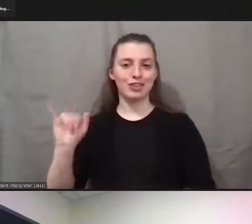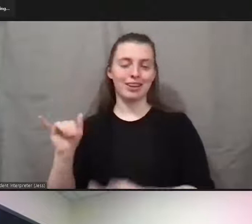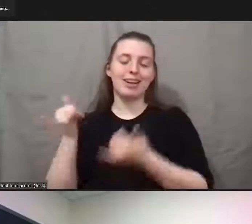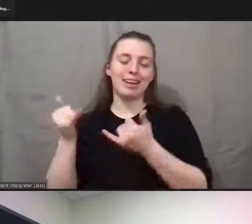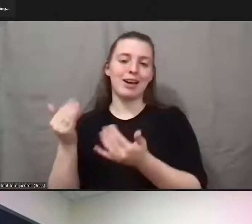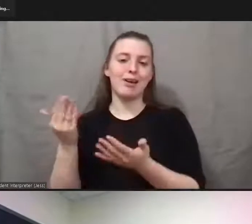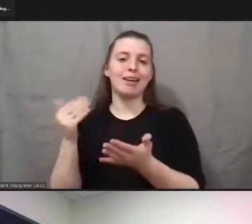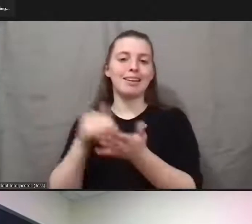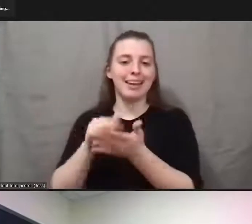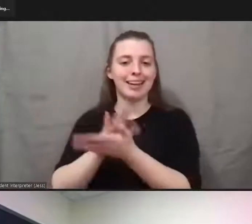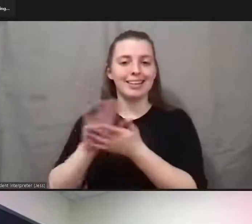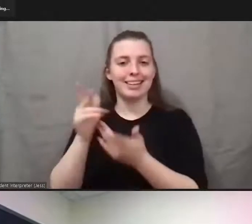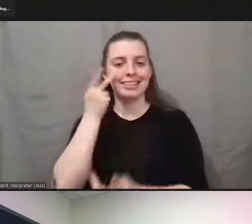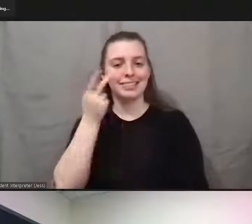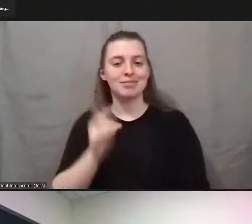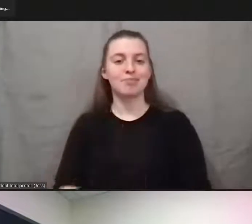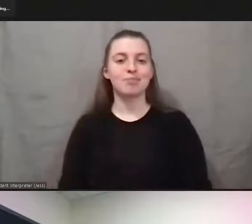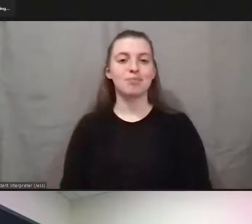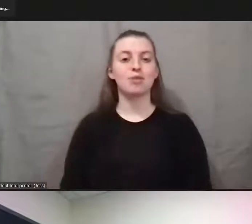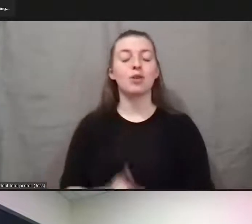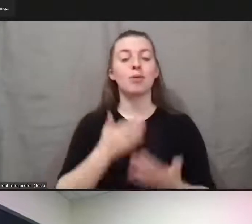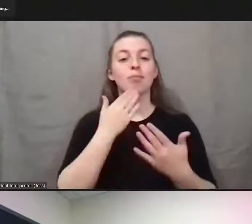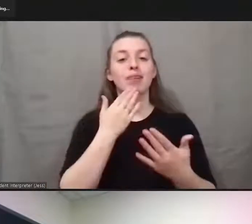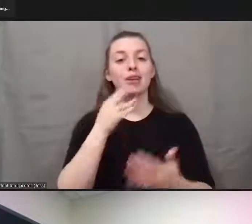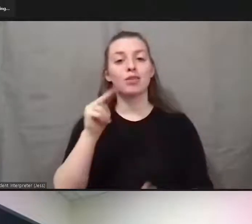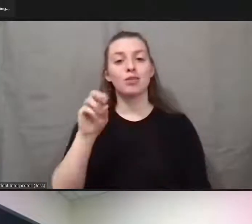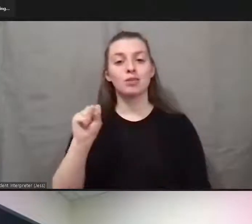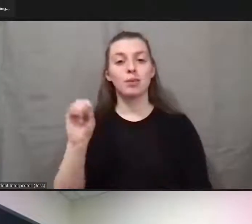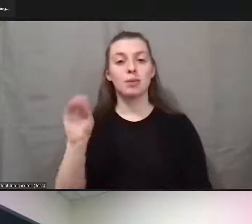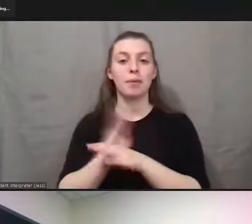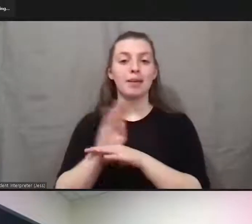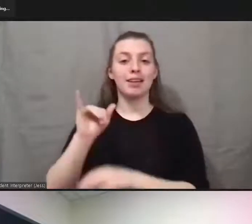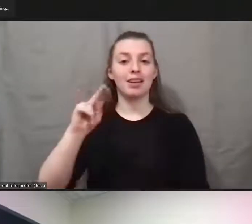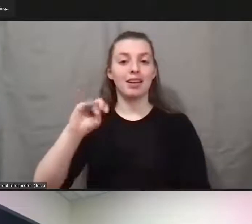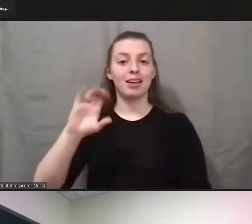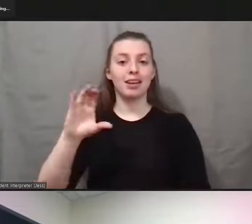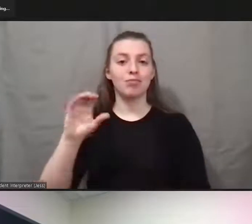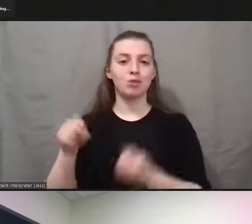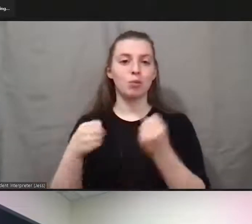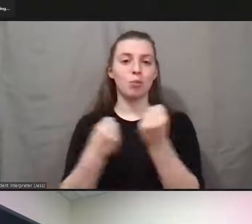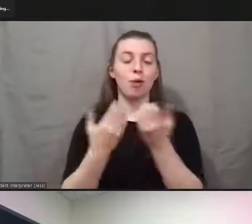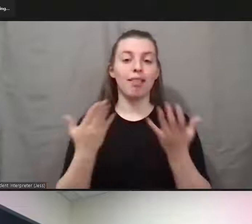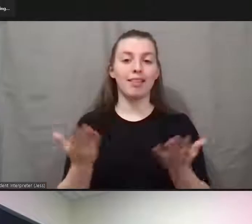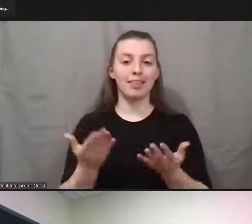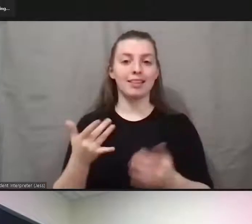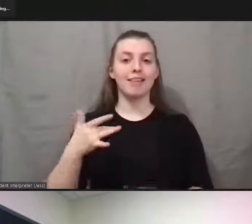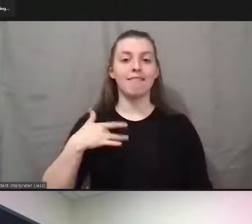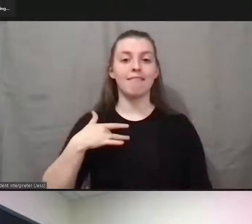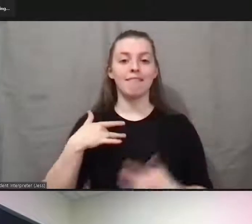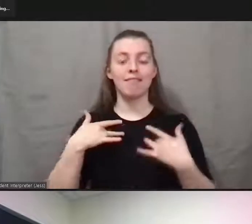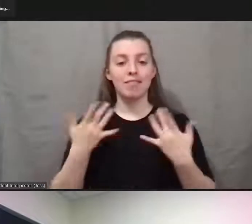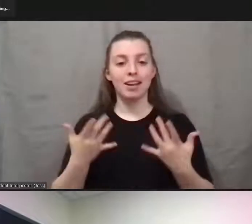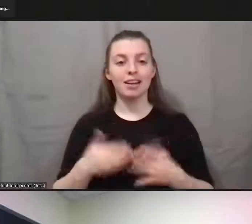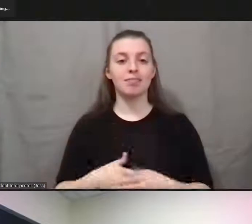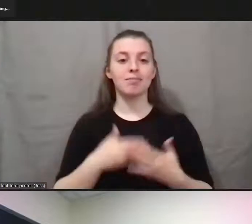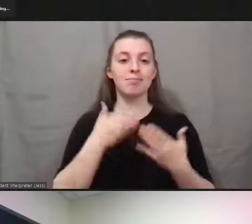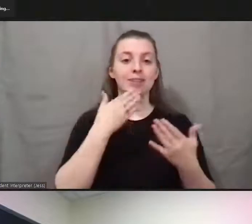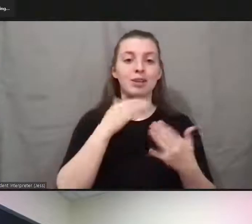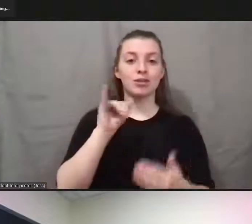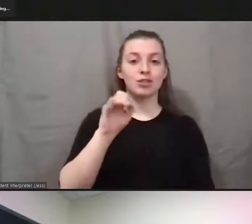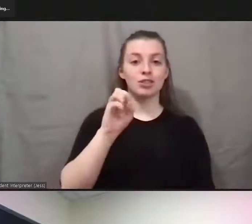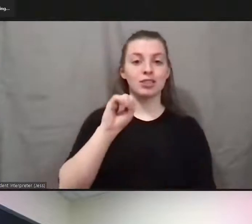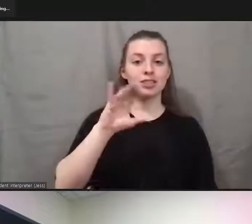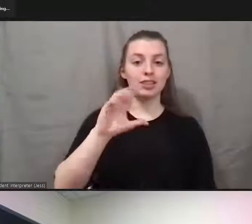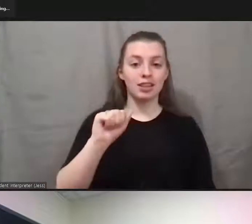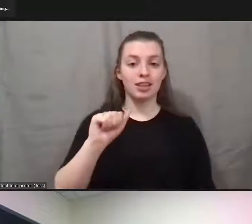thank again Nova Scotia Business Inc. for supporting today's event. Thank you, Jessica, Dawn, Josh, everybody, Carolyn,